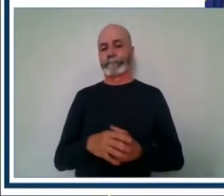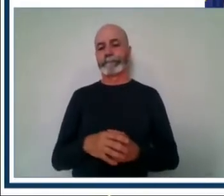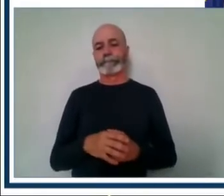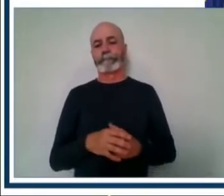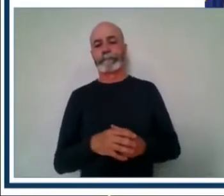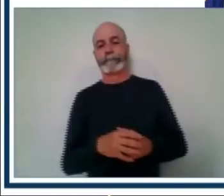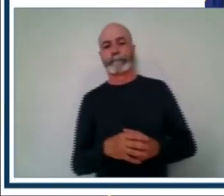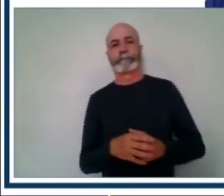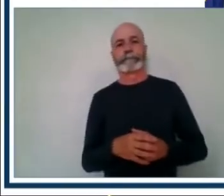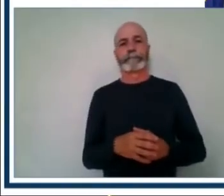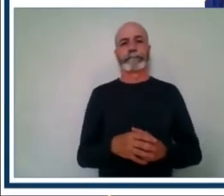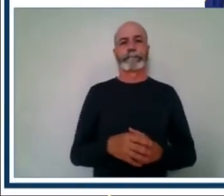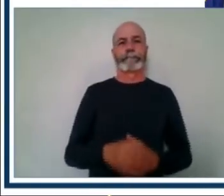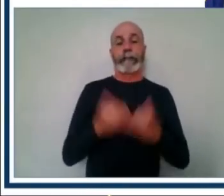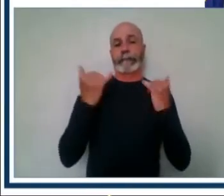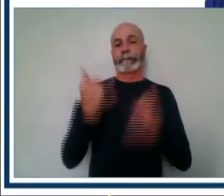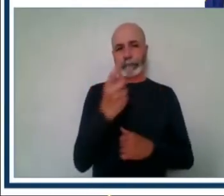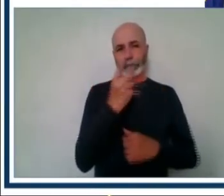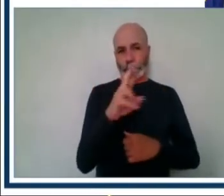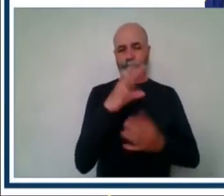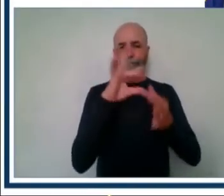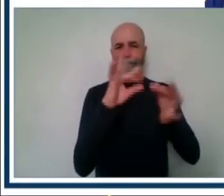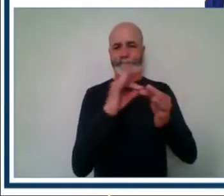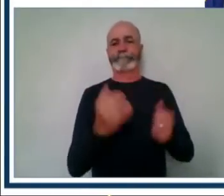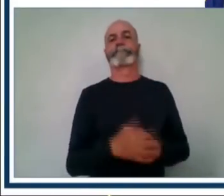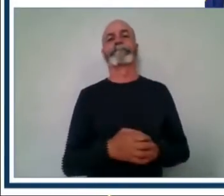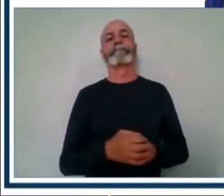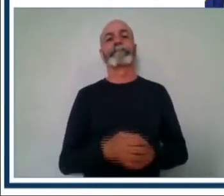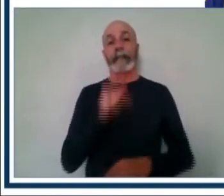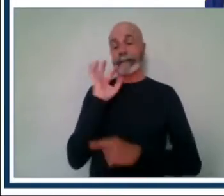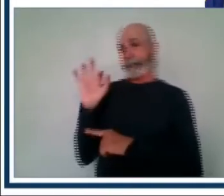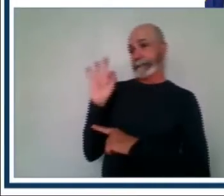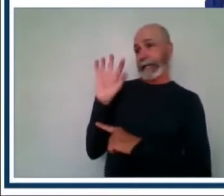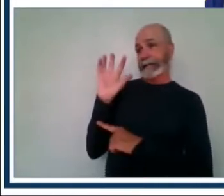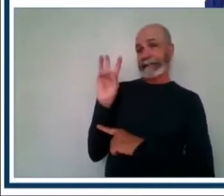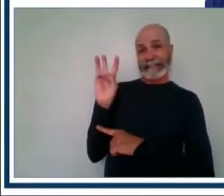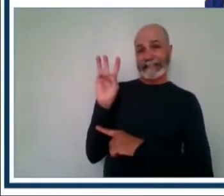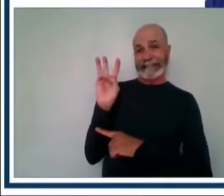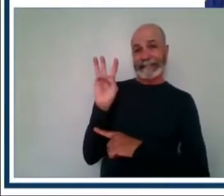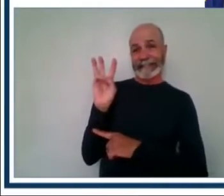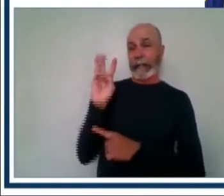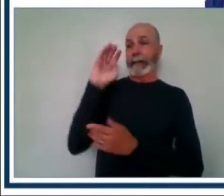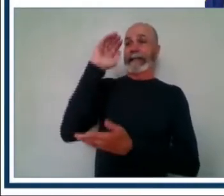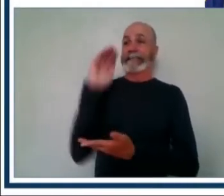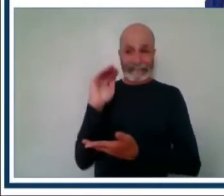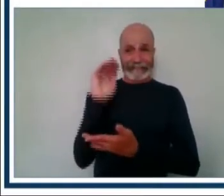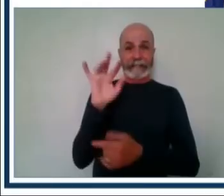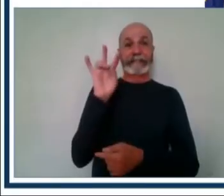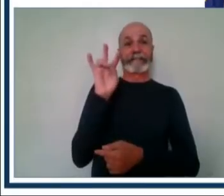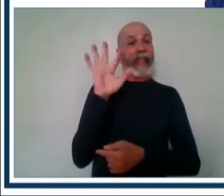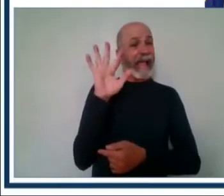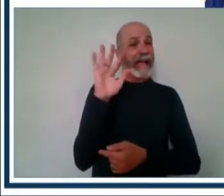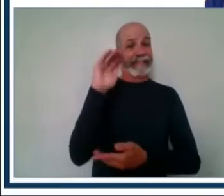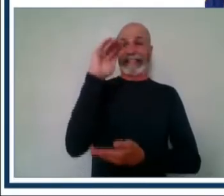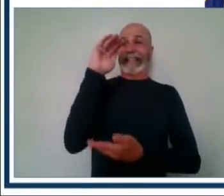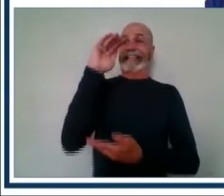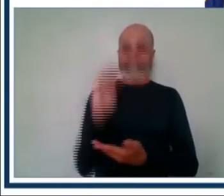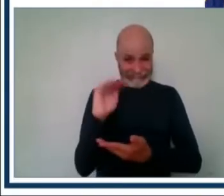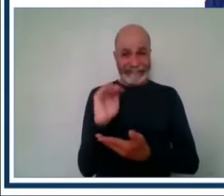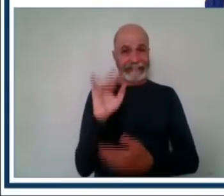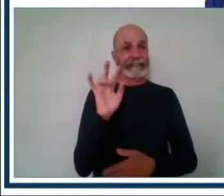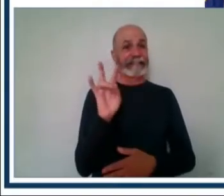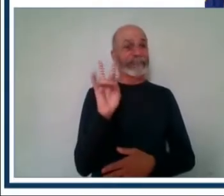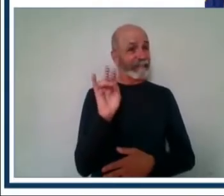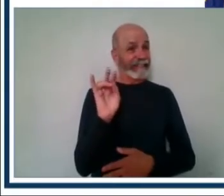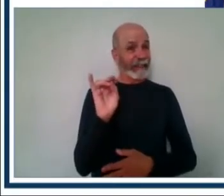96, 75, 70. 2 days does not make a trend, but we are going in the right direction. I have faith